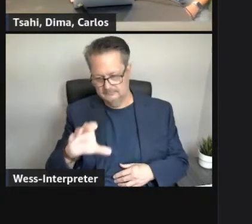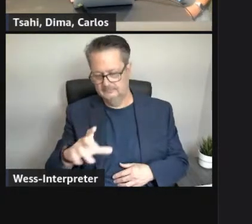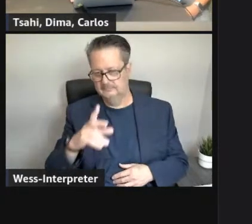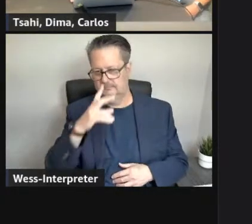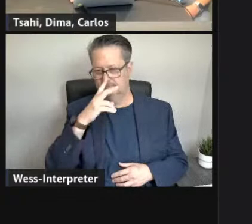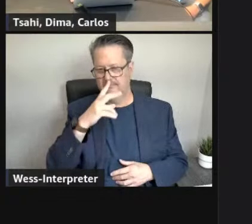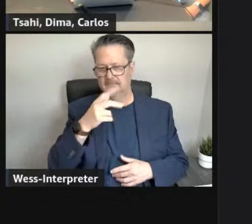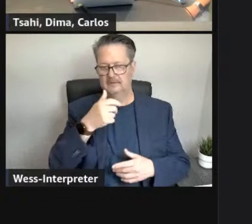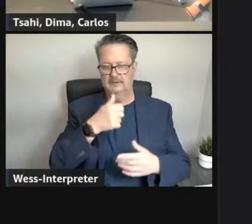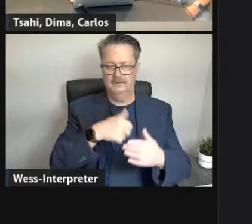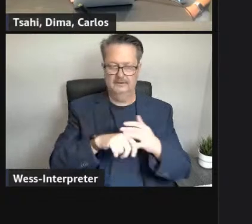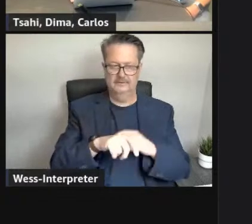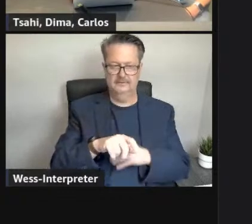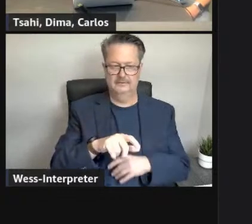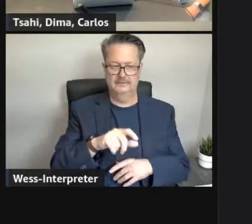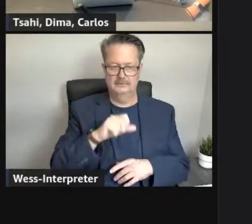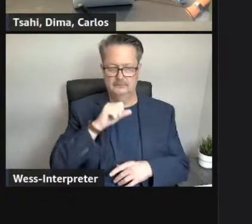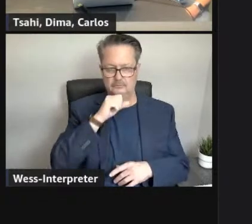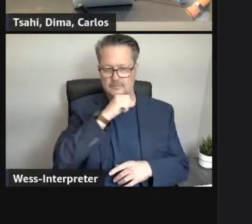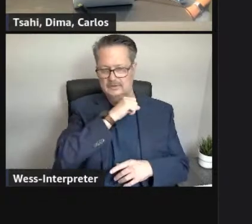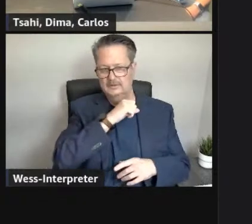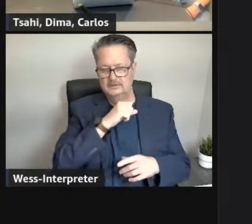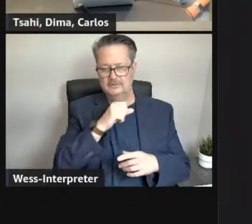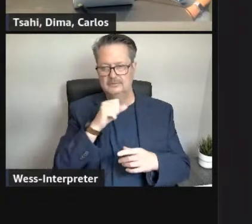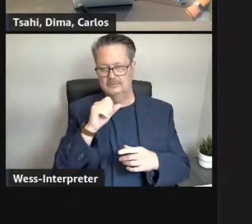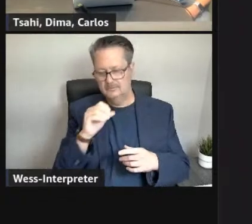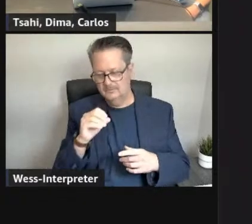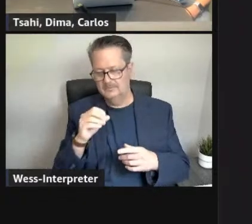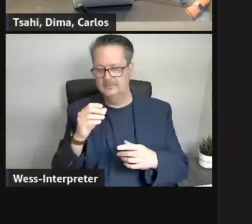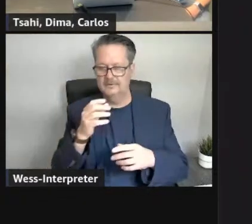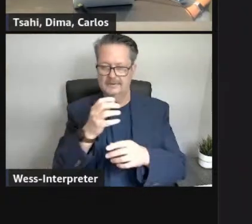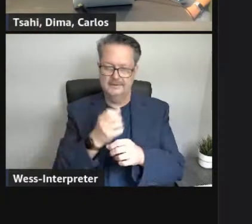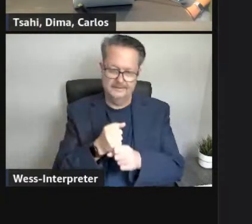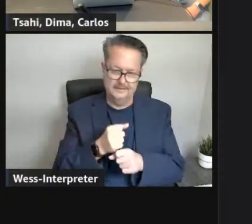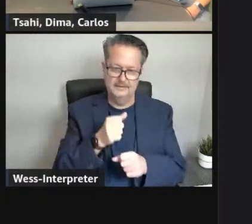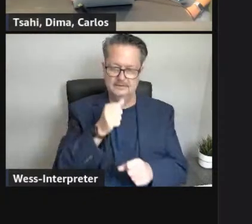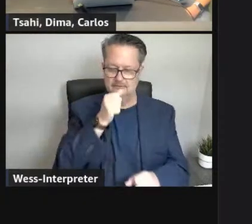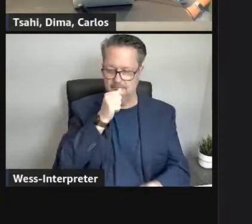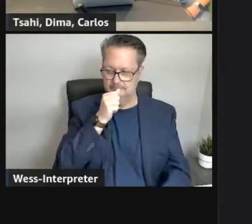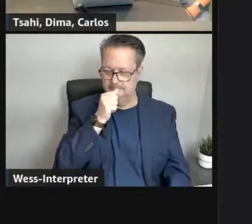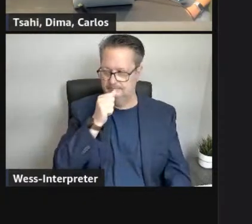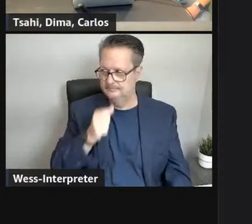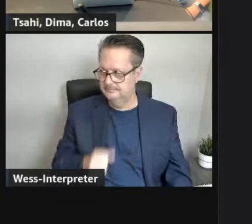one. Yes. So get secret.